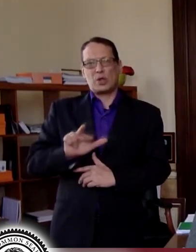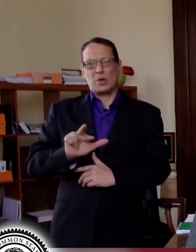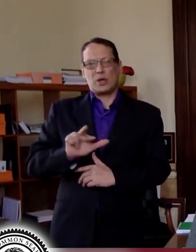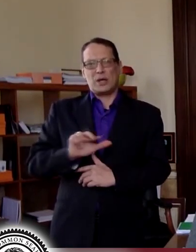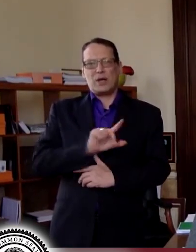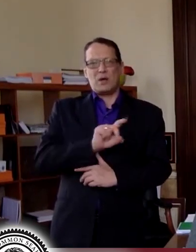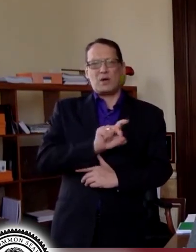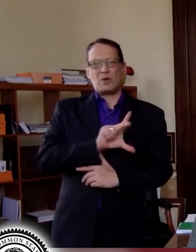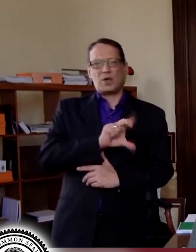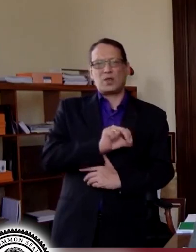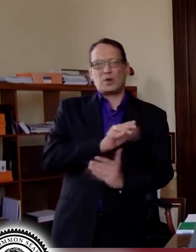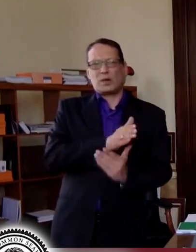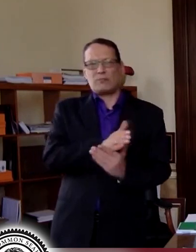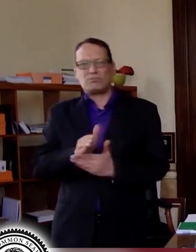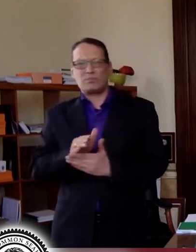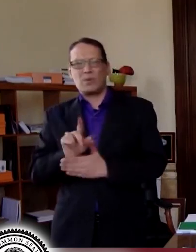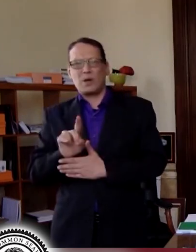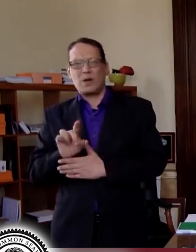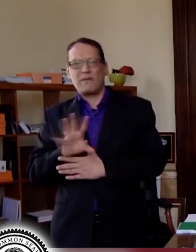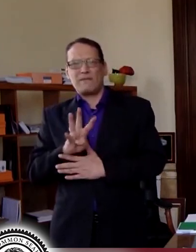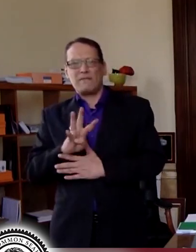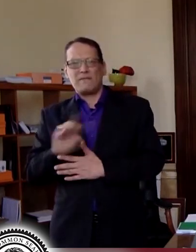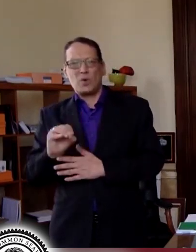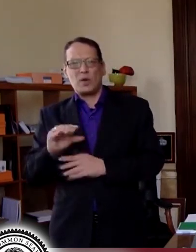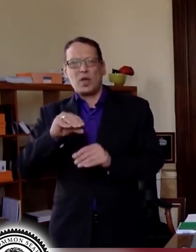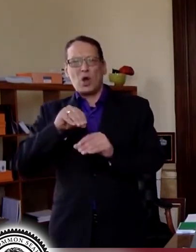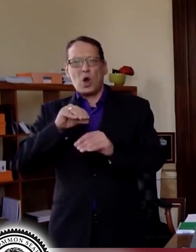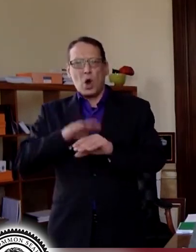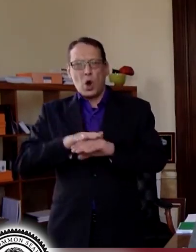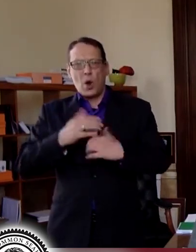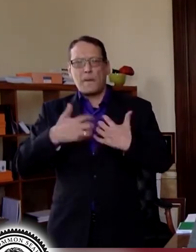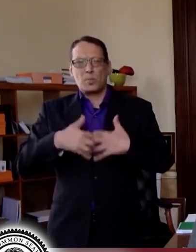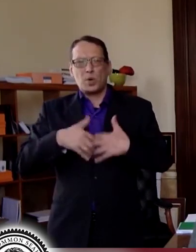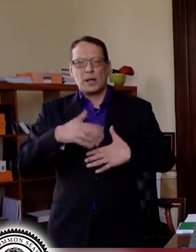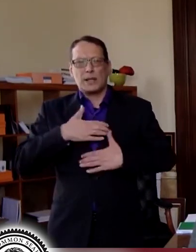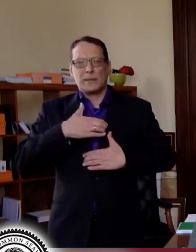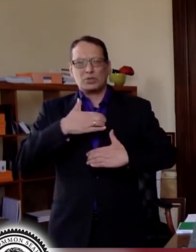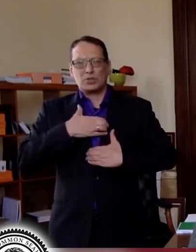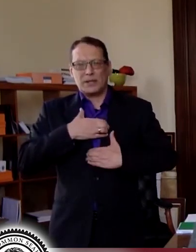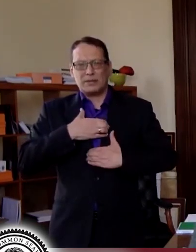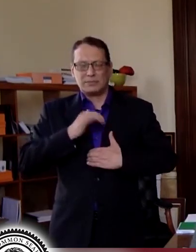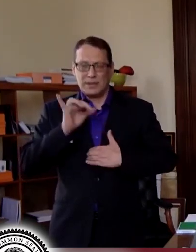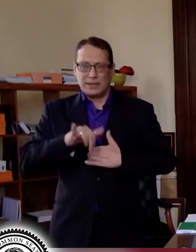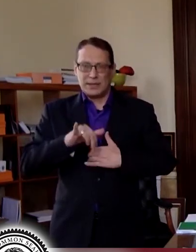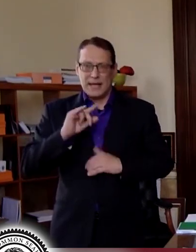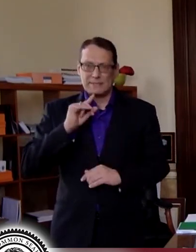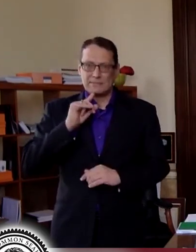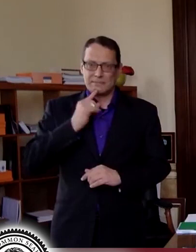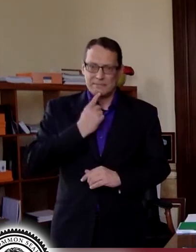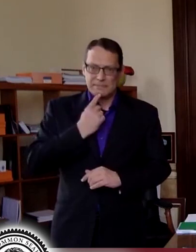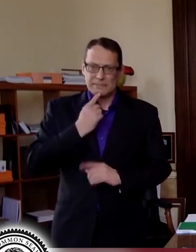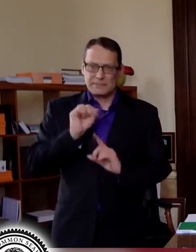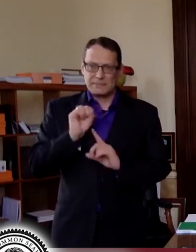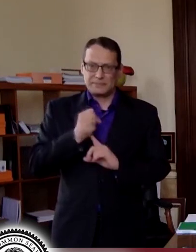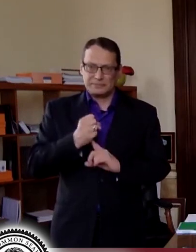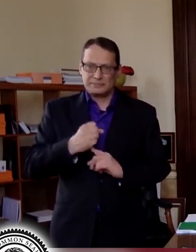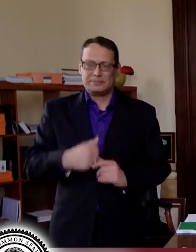and 140 people on ventilators. And that is an extremely serious situation.